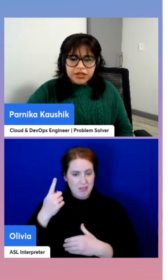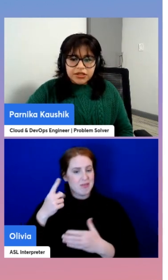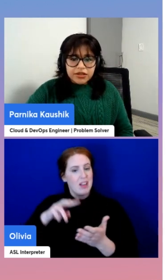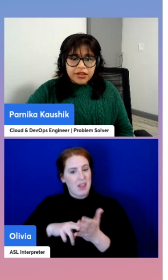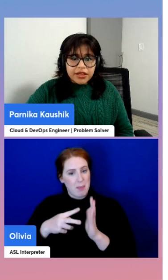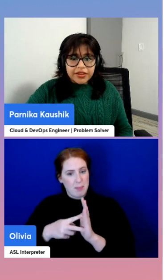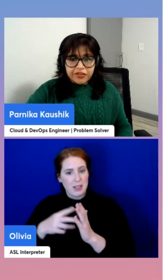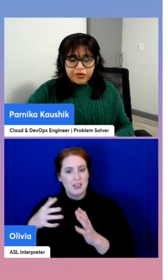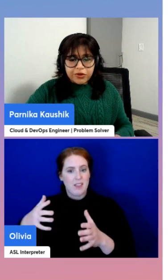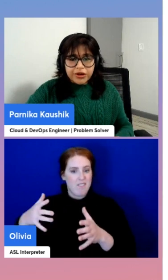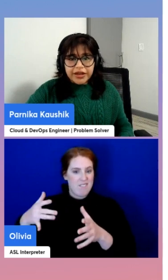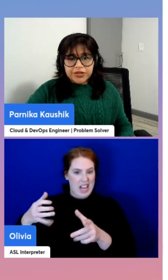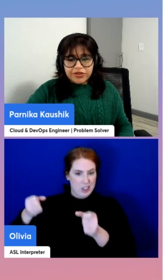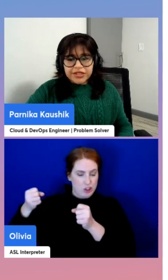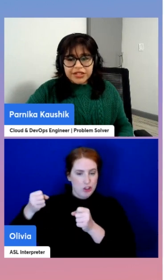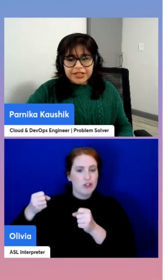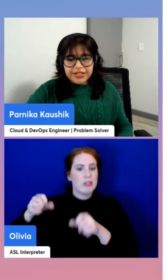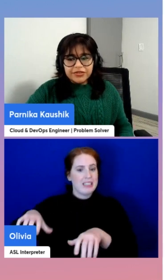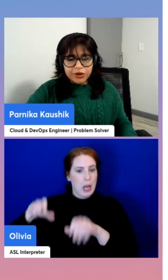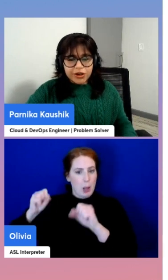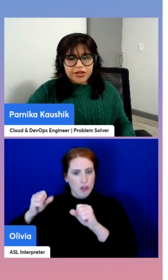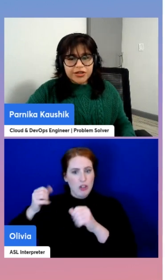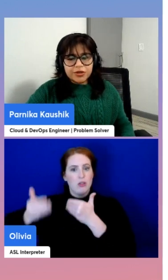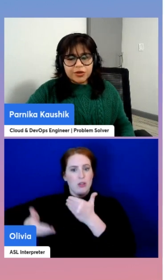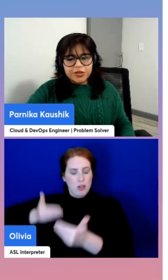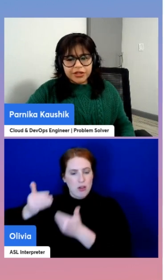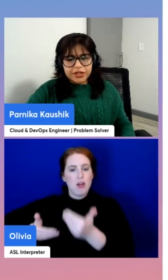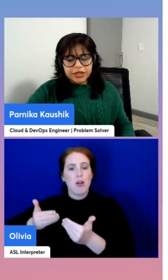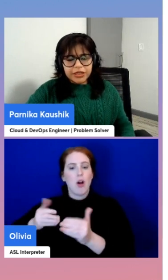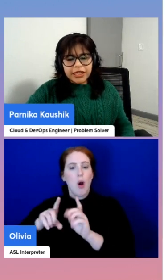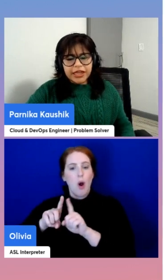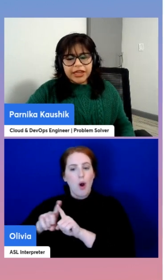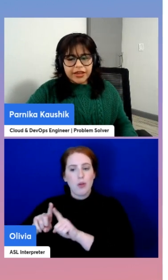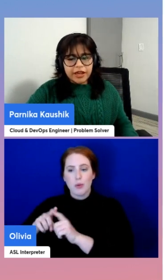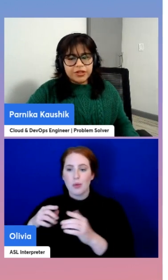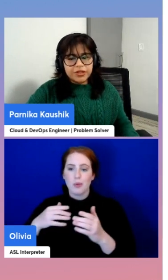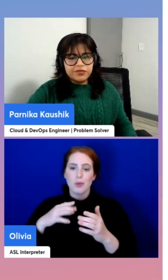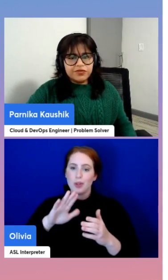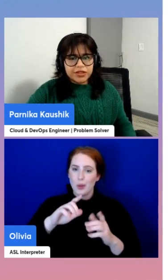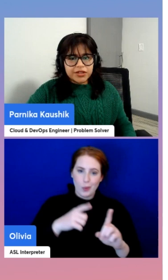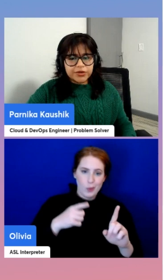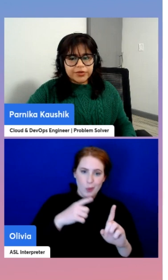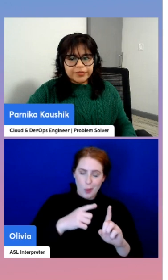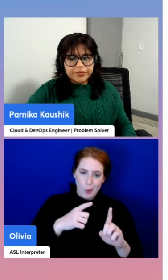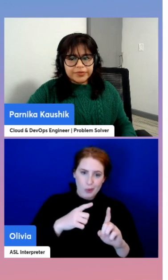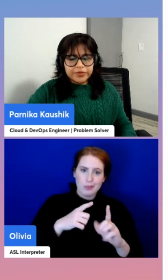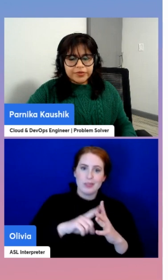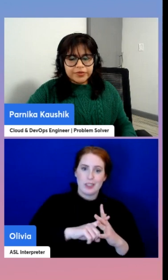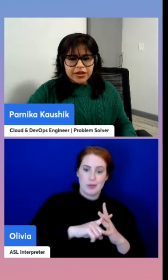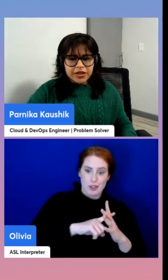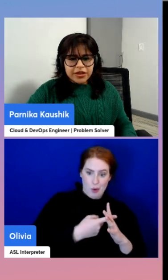adoption. And therefore, I to emphasize, regardless of the goals you begin with, they can be achieved faster.